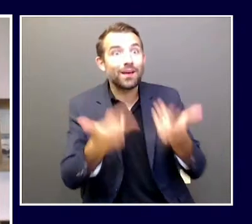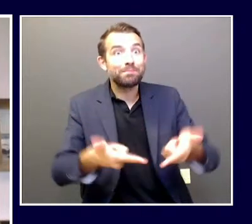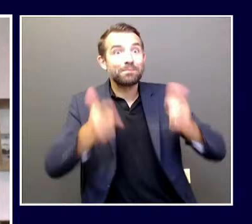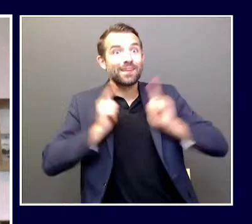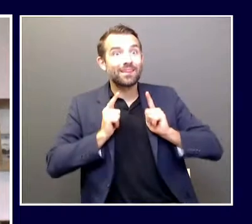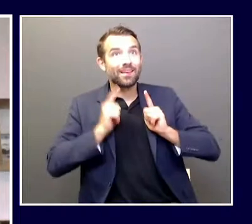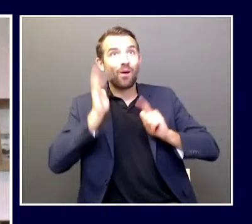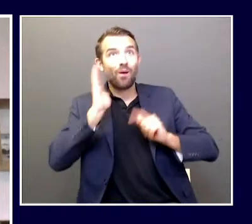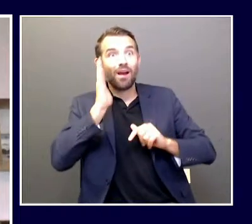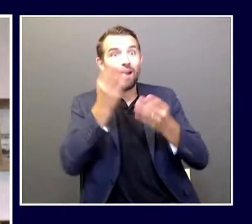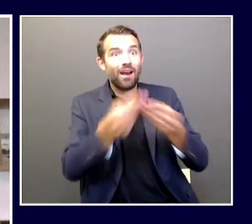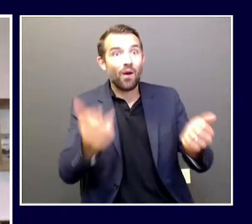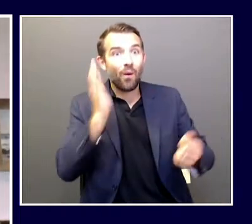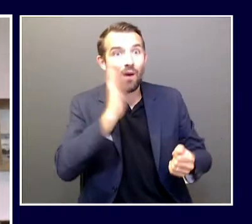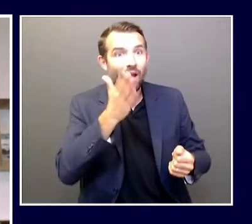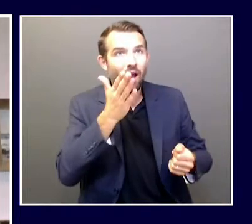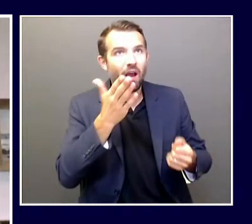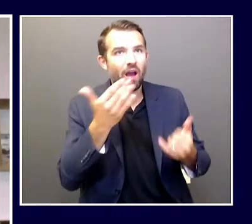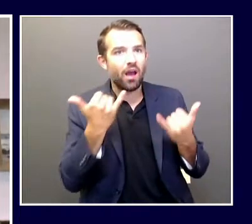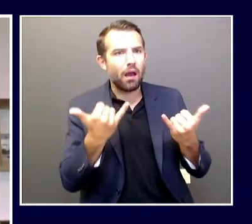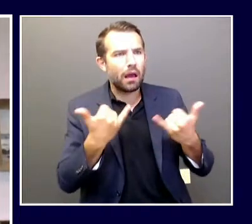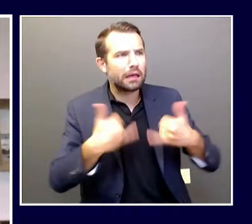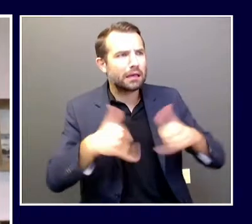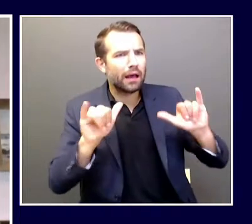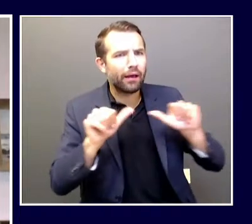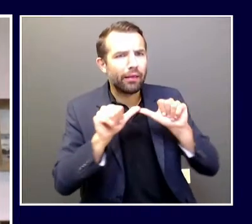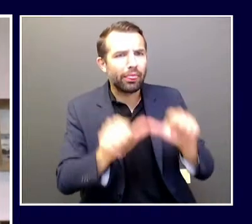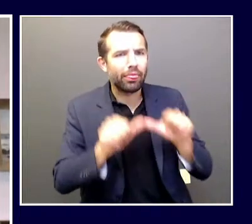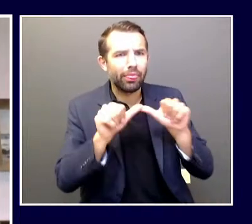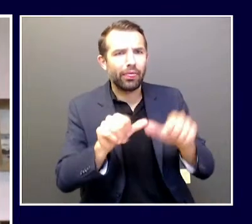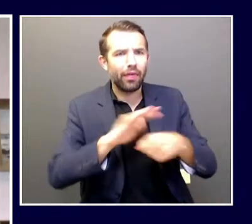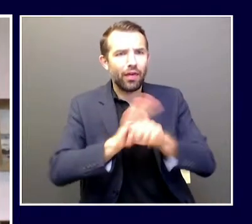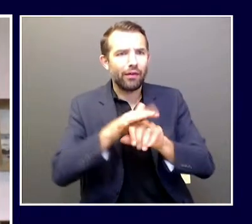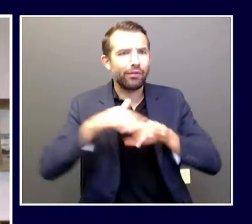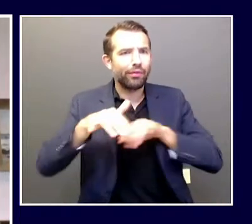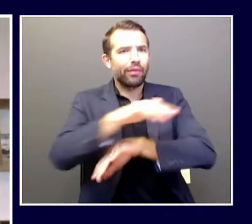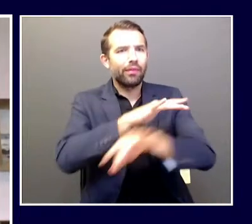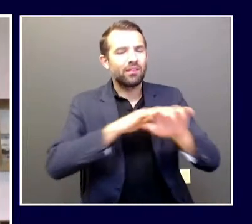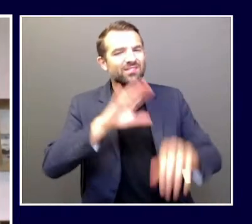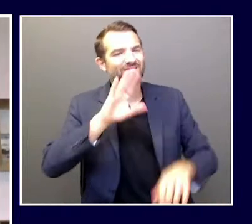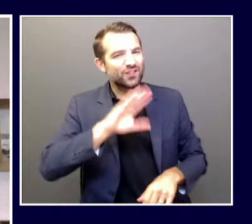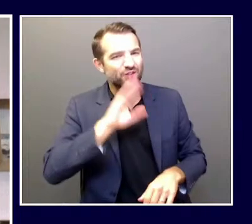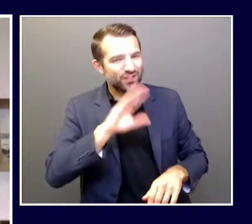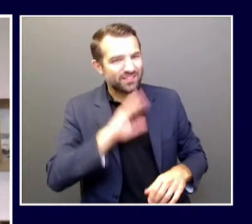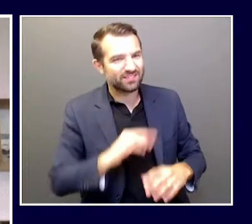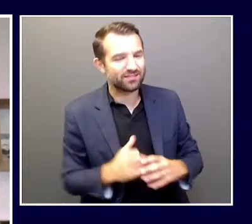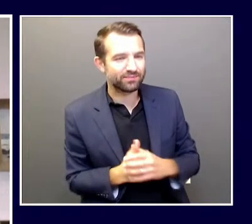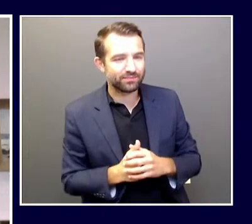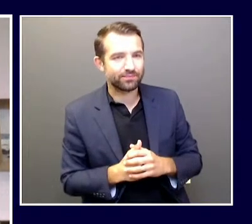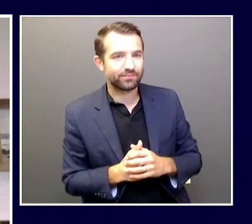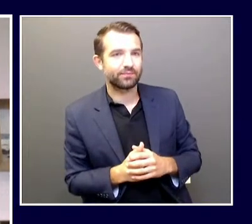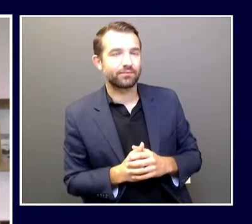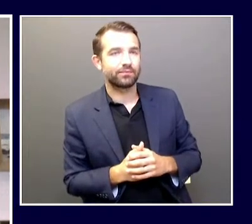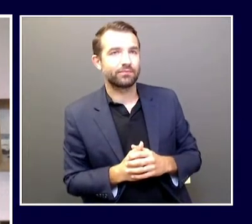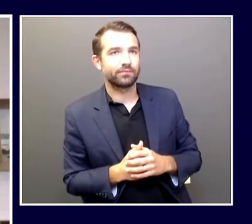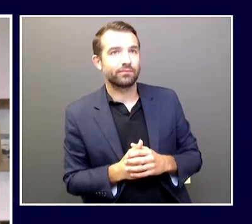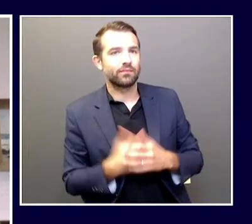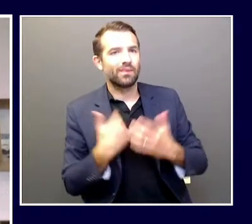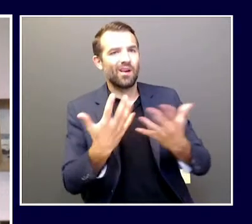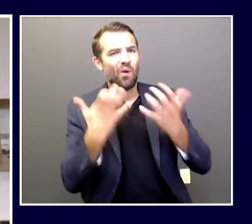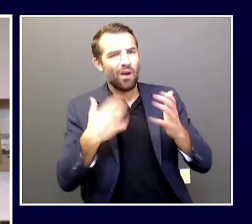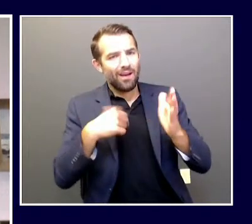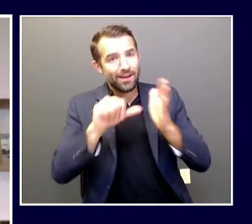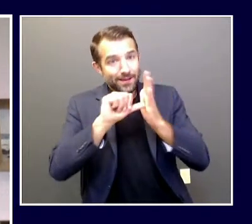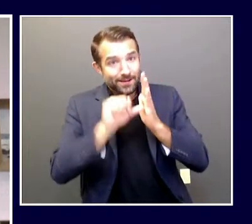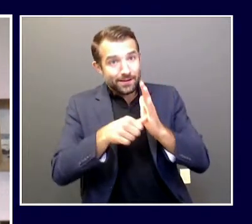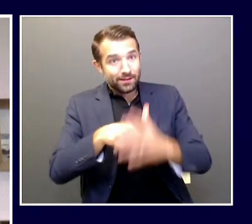vaccine, still holds, even against the far more transmissible Delta variant. The vaccines we have right now, including one